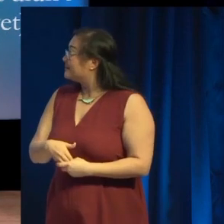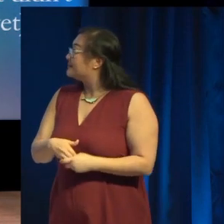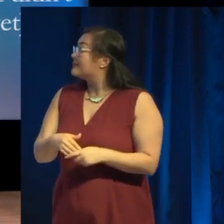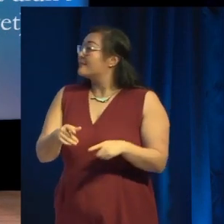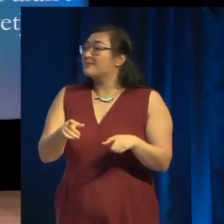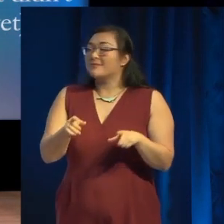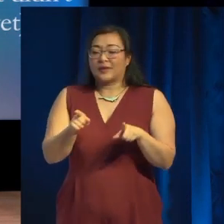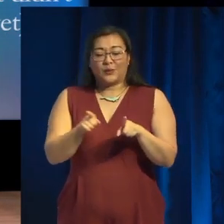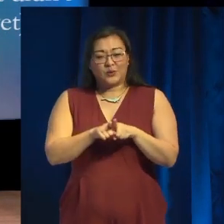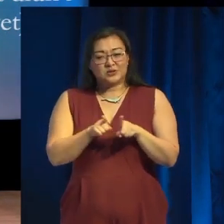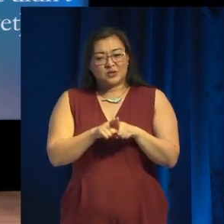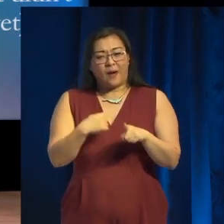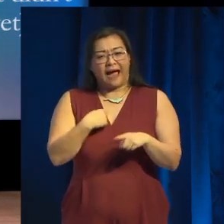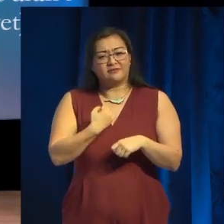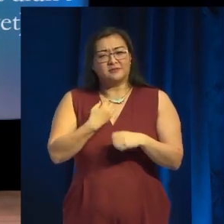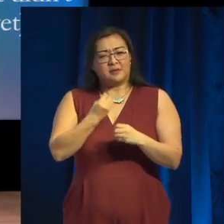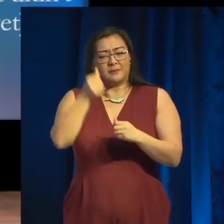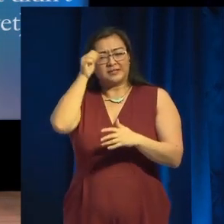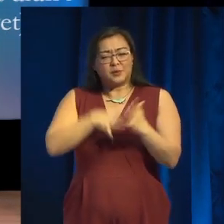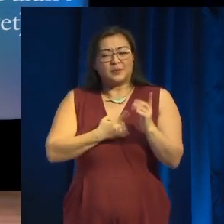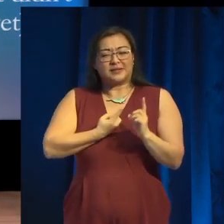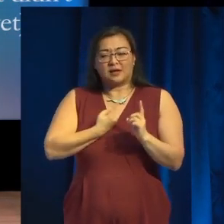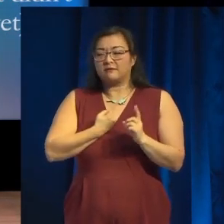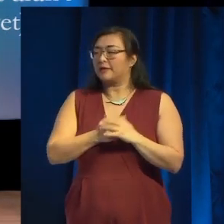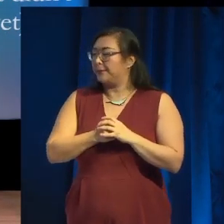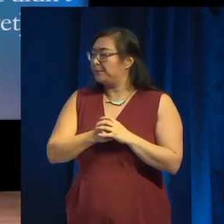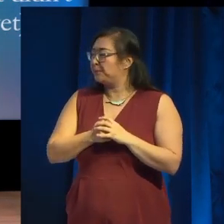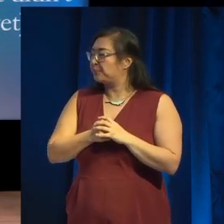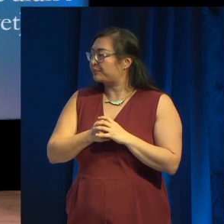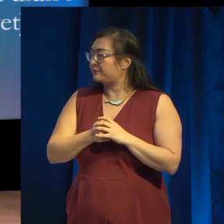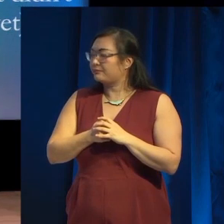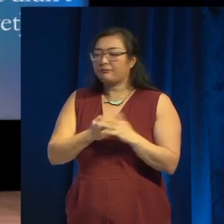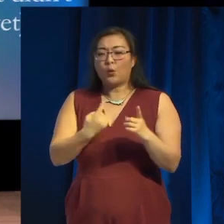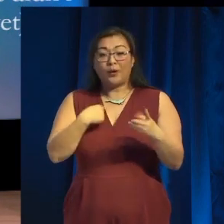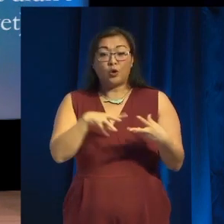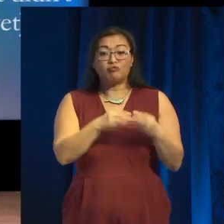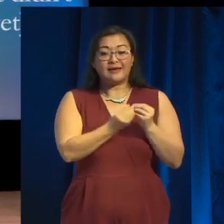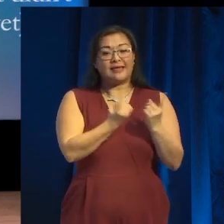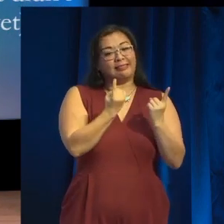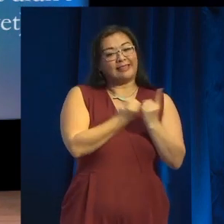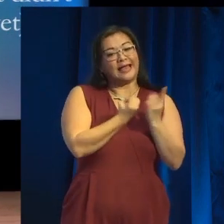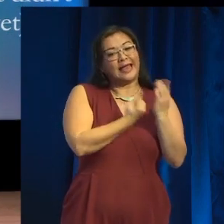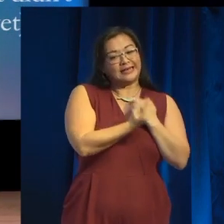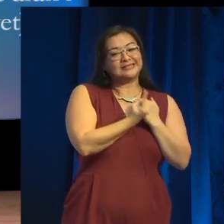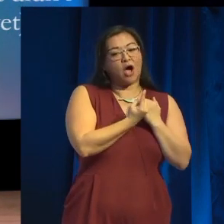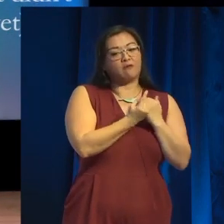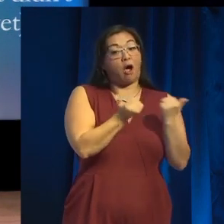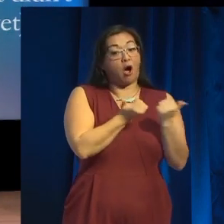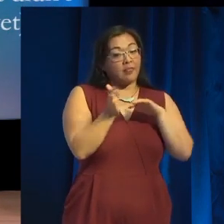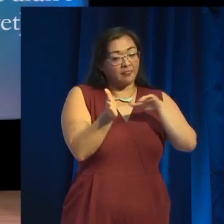So after Thing in Itself, which was a short game, we tried to, we thought, well, logically, we should make a bigger game after this. So we made